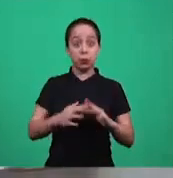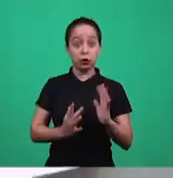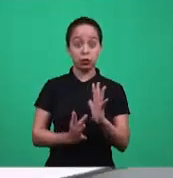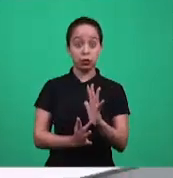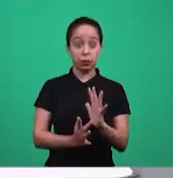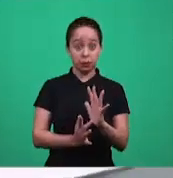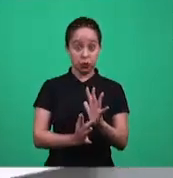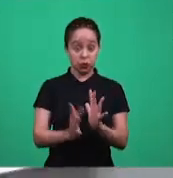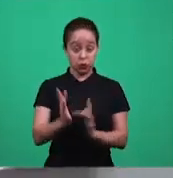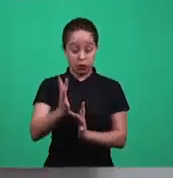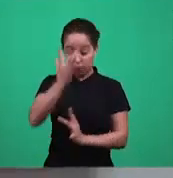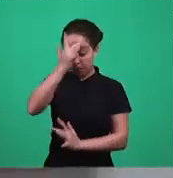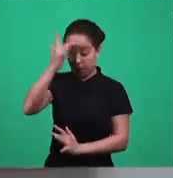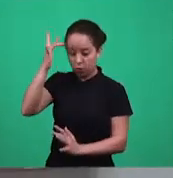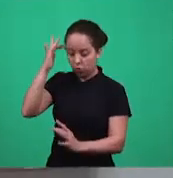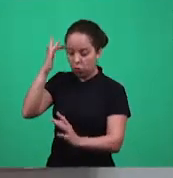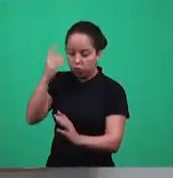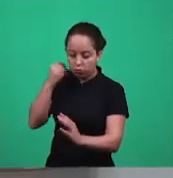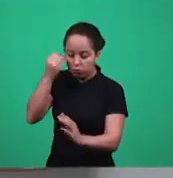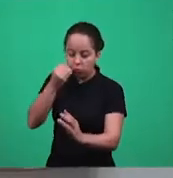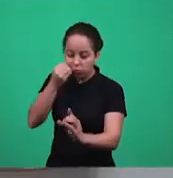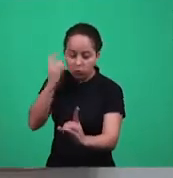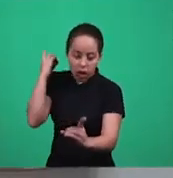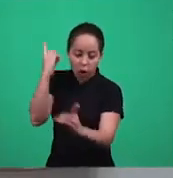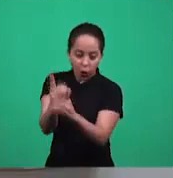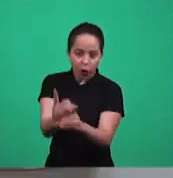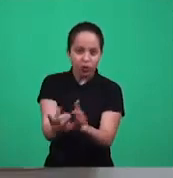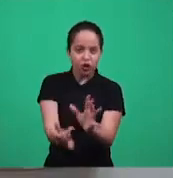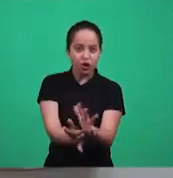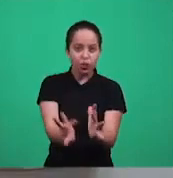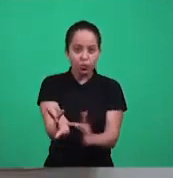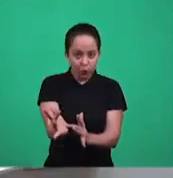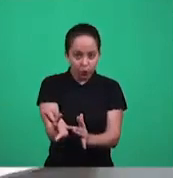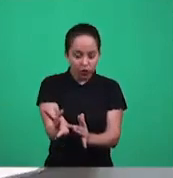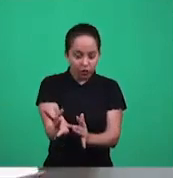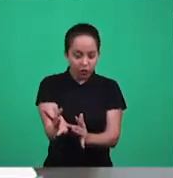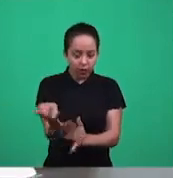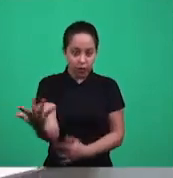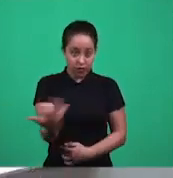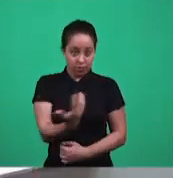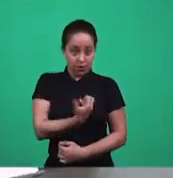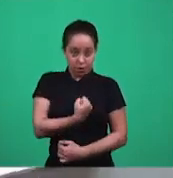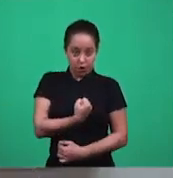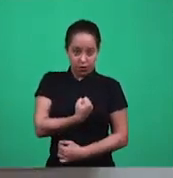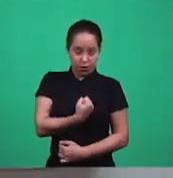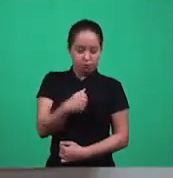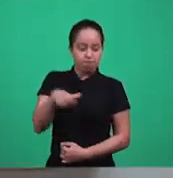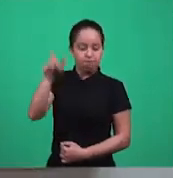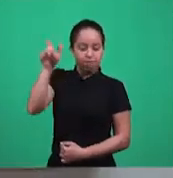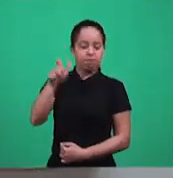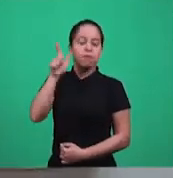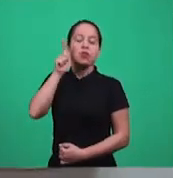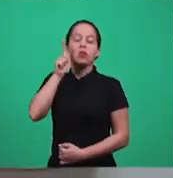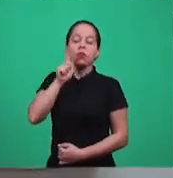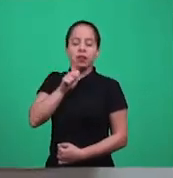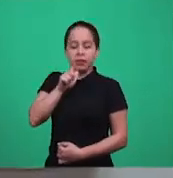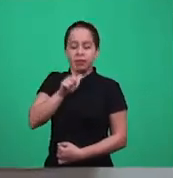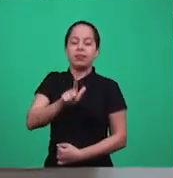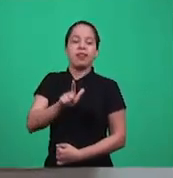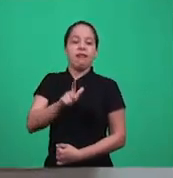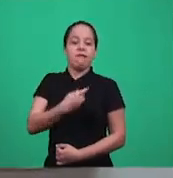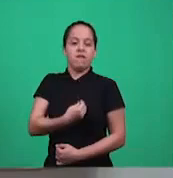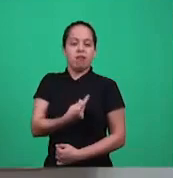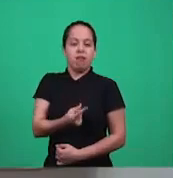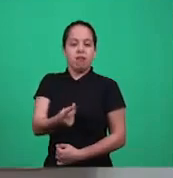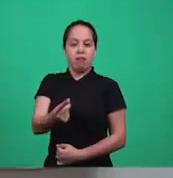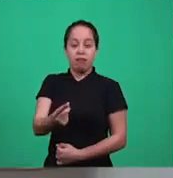encounter with the Savior, which is the Lord Jesus. And the Savior, which is the Lord Jesus,